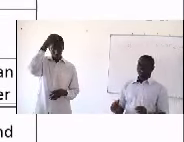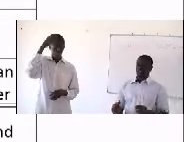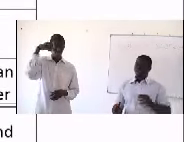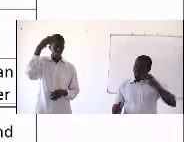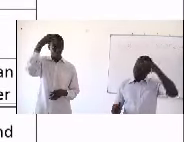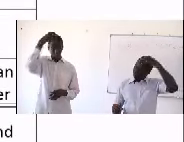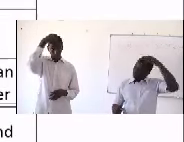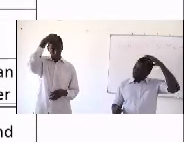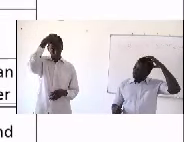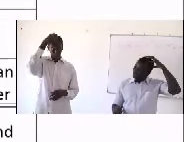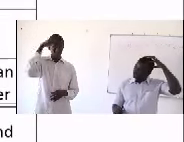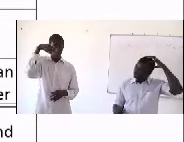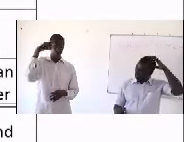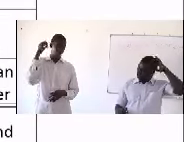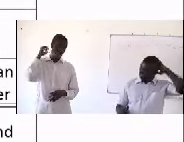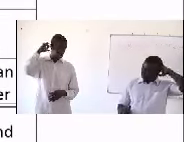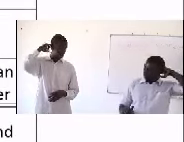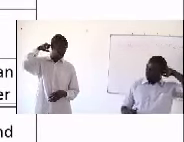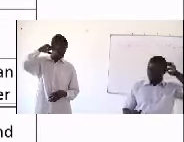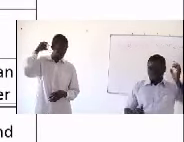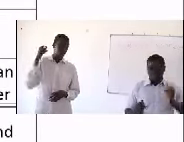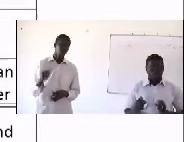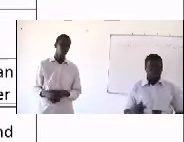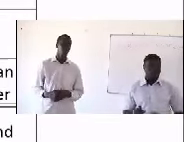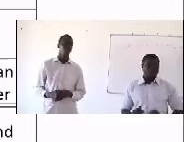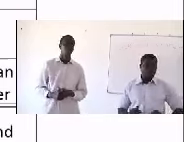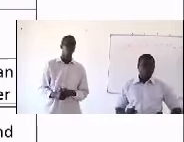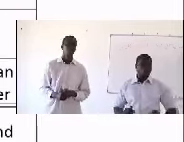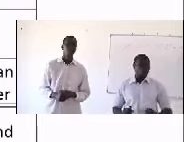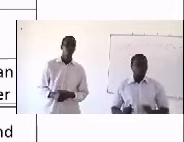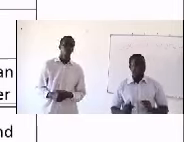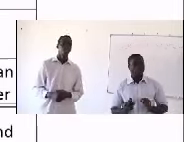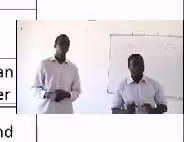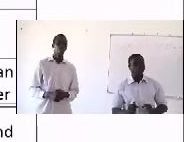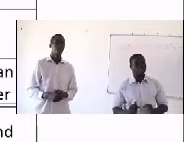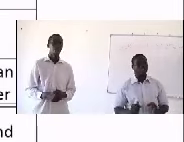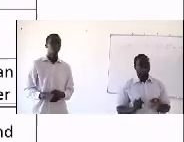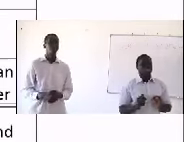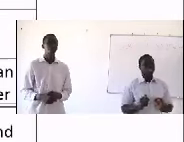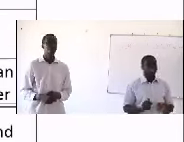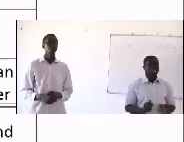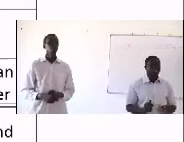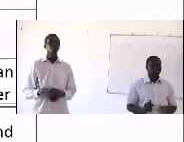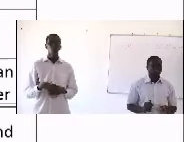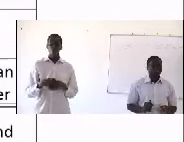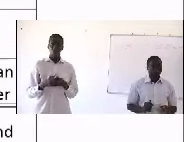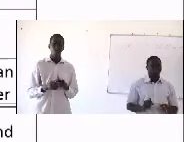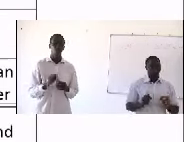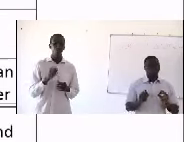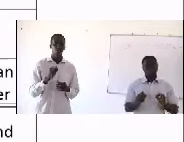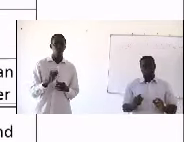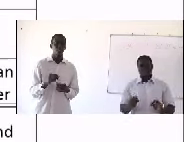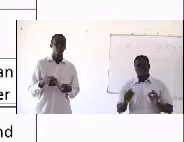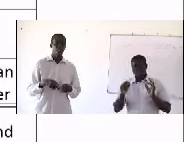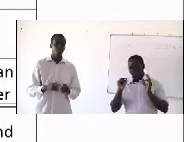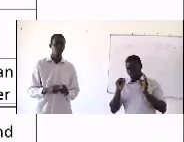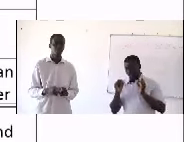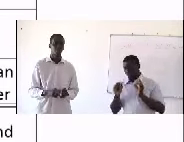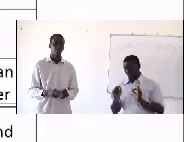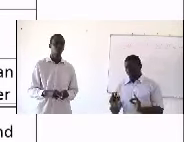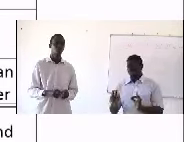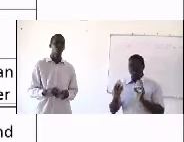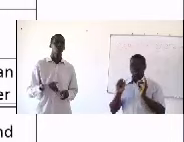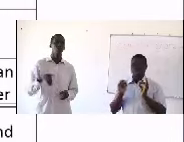brain. The brain here and the spinal cord, that is the backbone. Whereas the endocrine system, it is controlled by